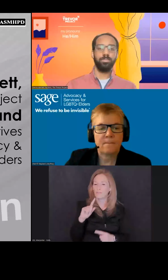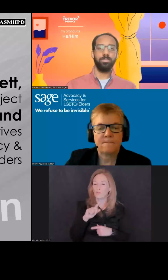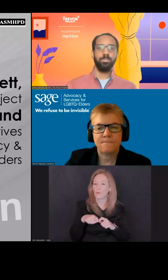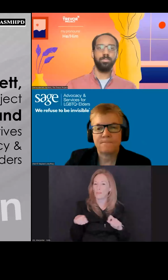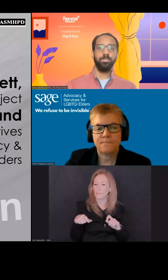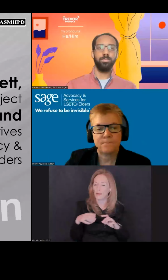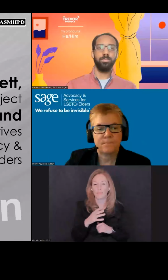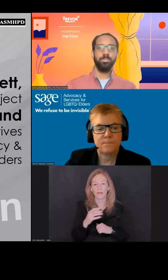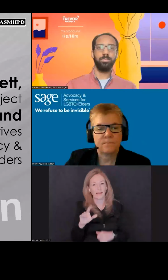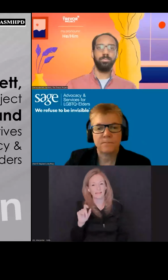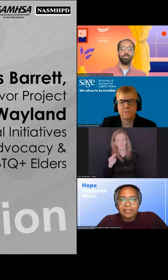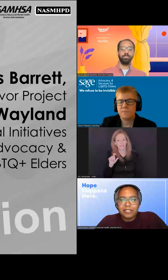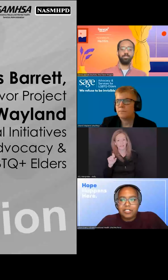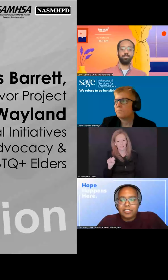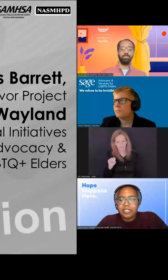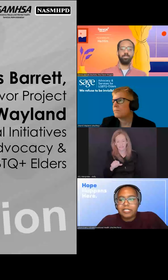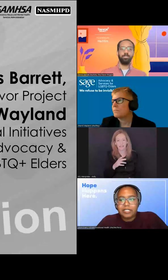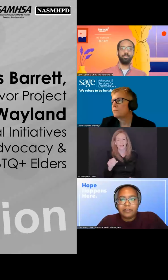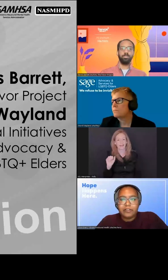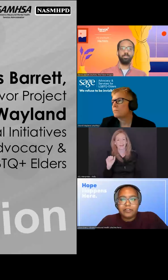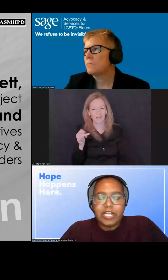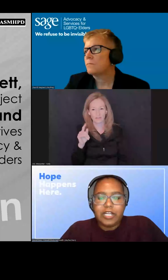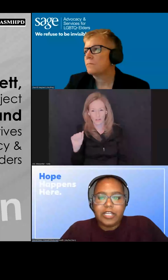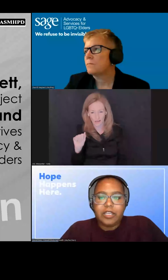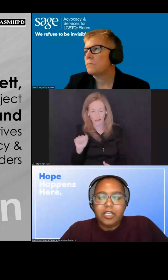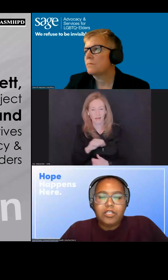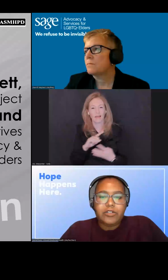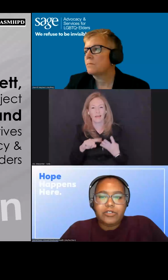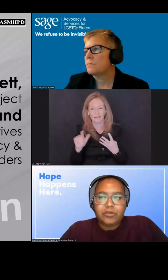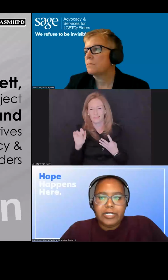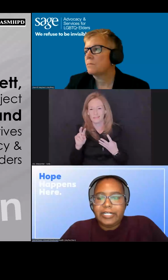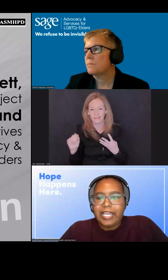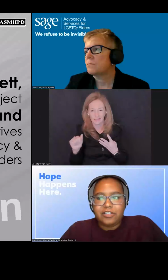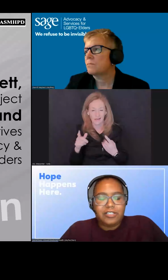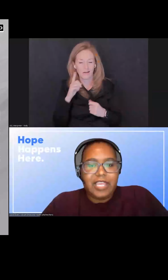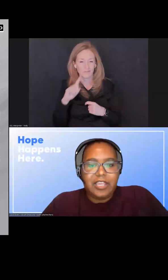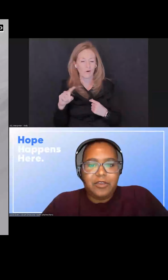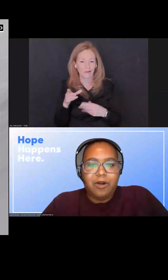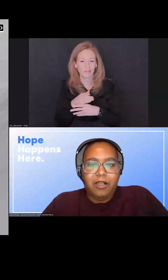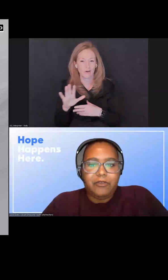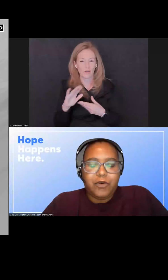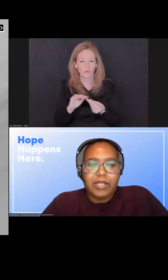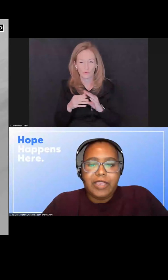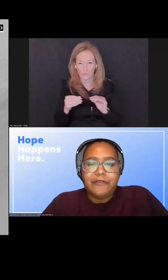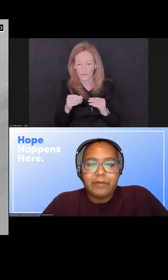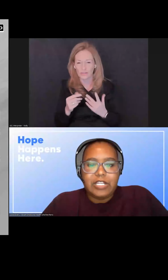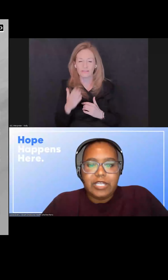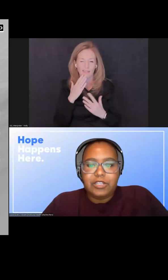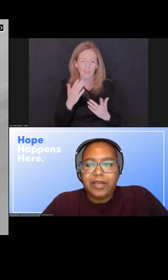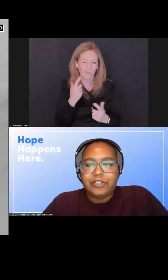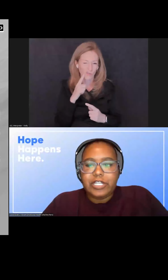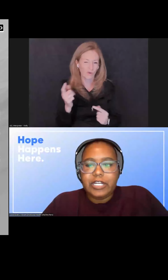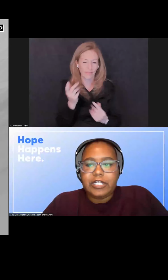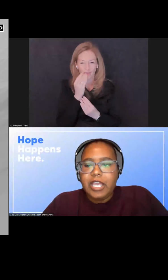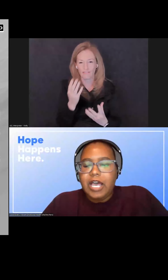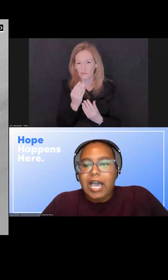course, Angela for our featured presentation, and Tina for sharing your story. And again, just thank you all for the information that